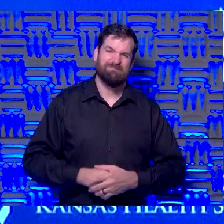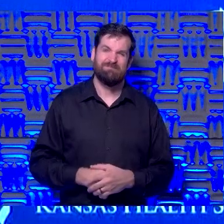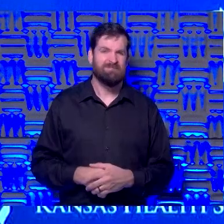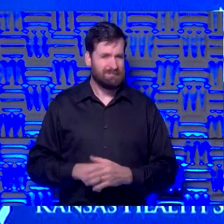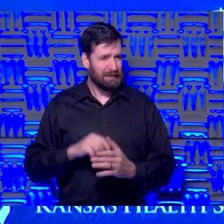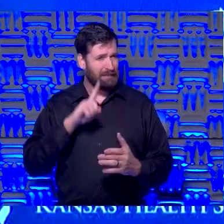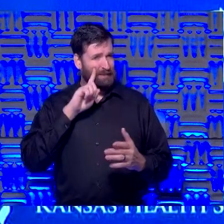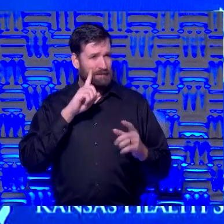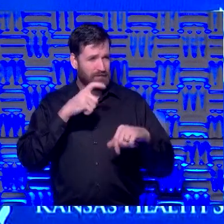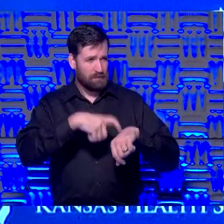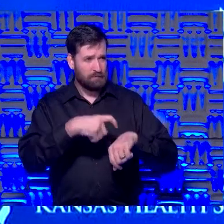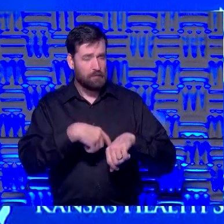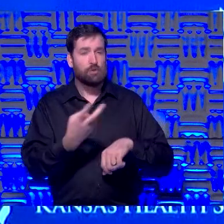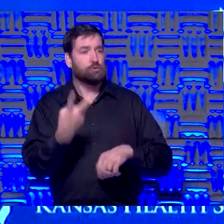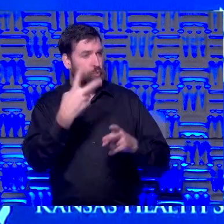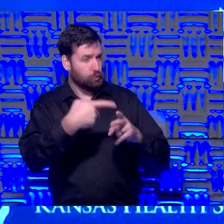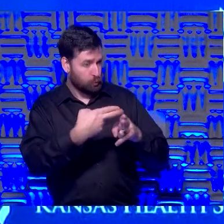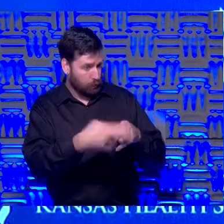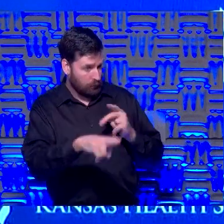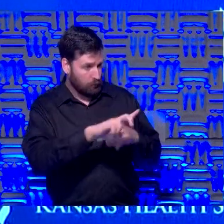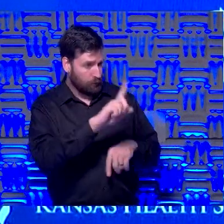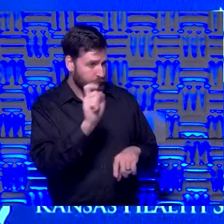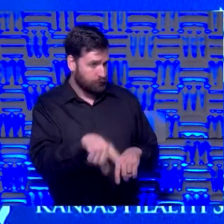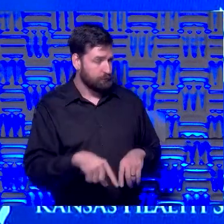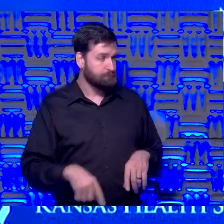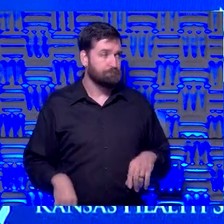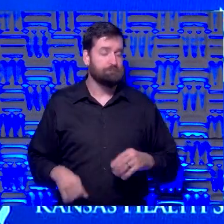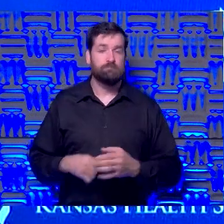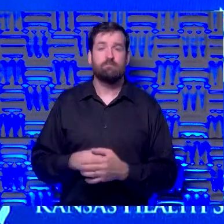have time for 2 quick questions. 2 more questions. All